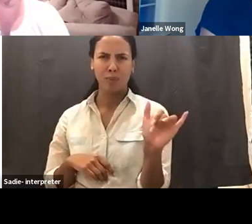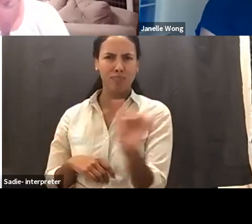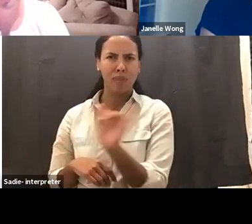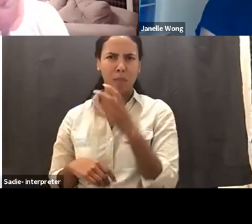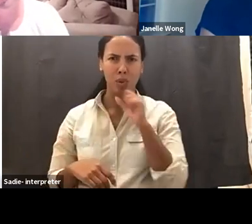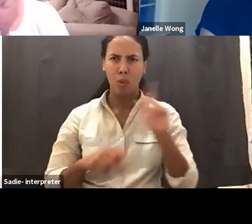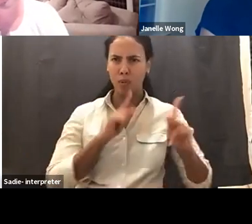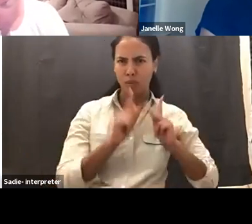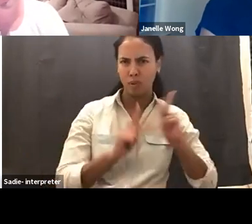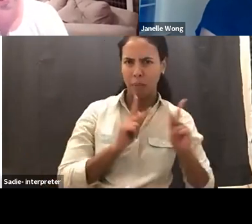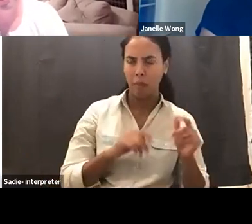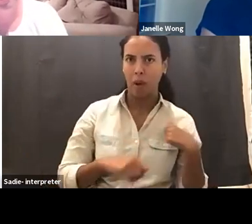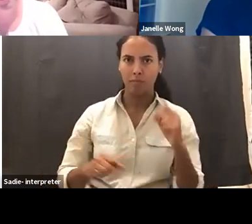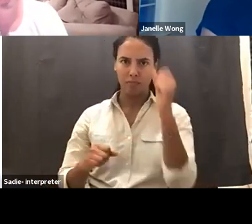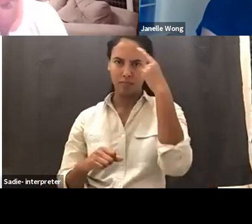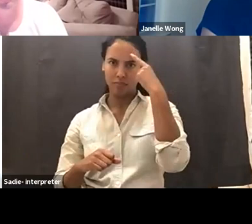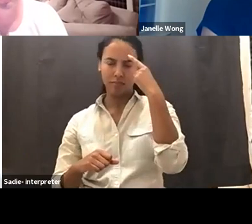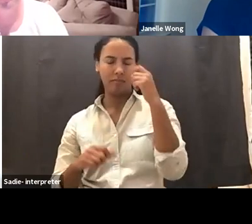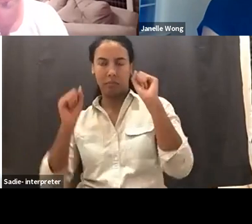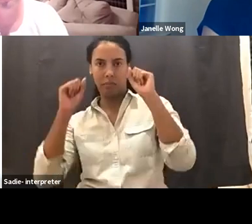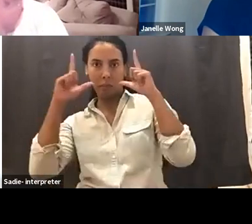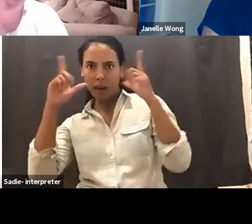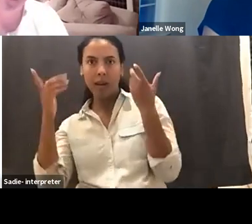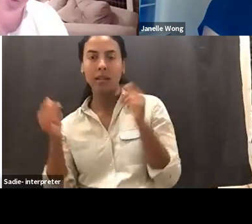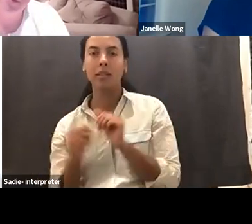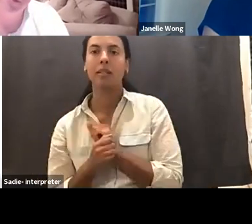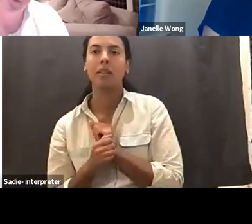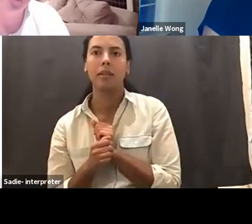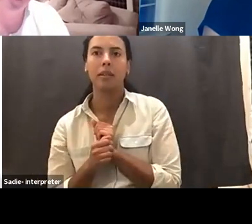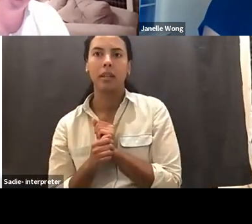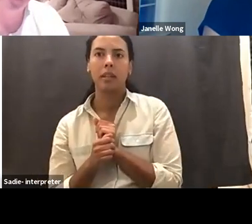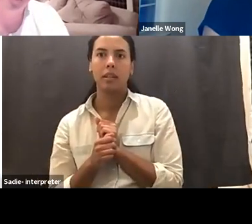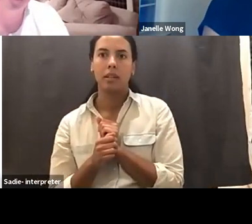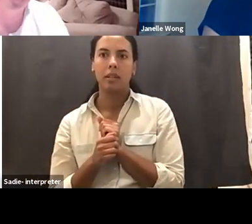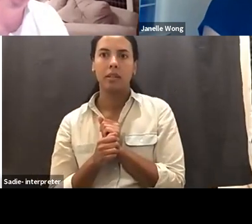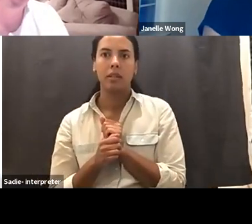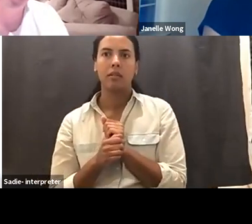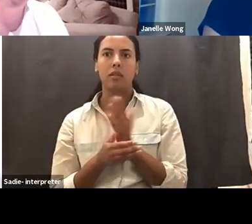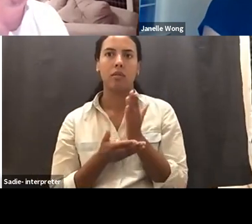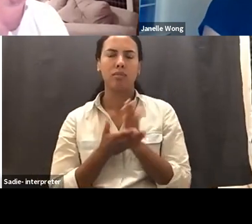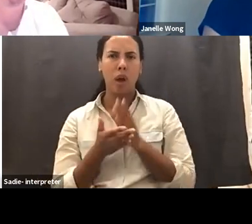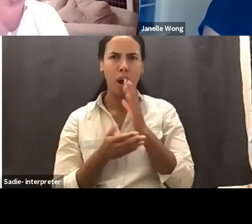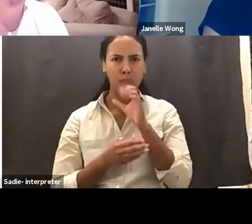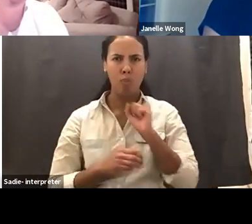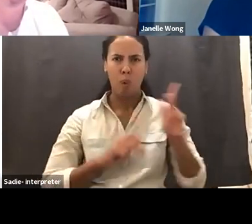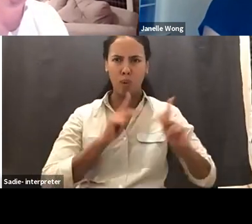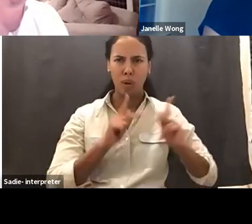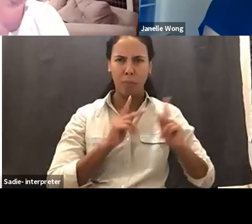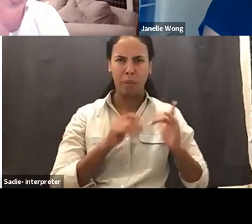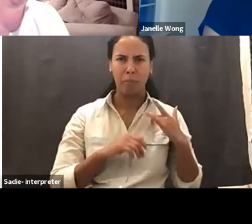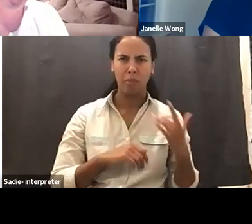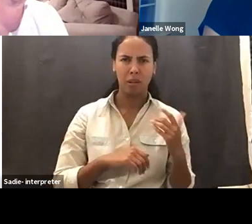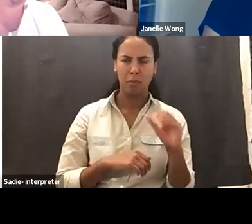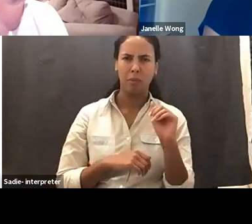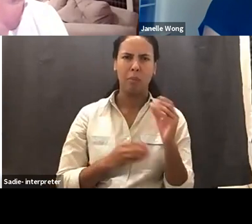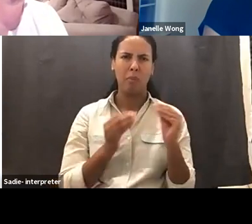of like the older generation is like extremely conservative, which is true in some cases. But we had to have those